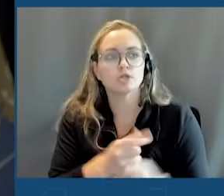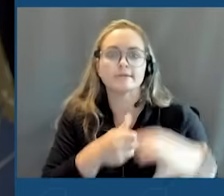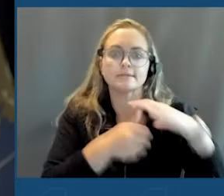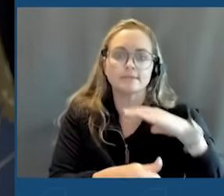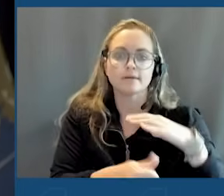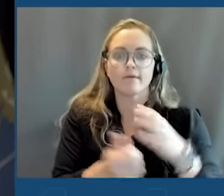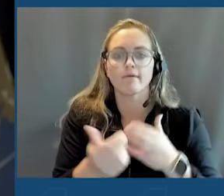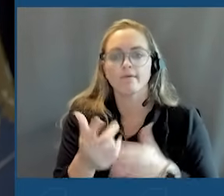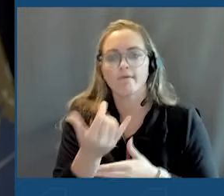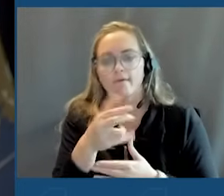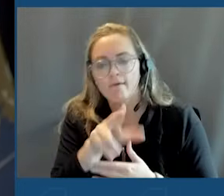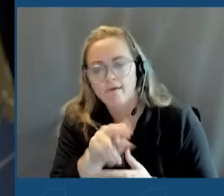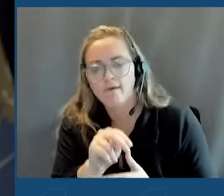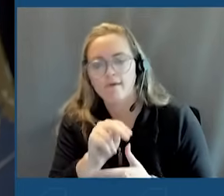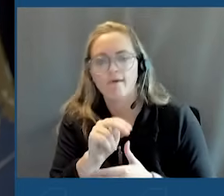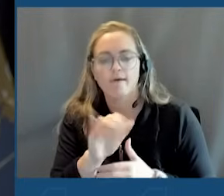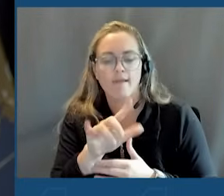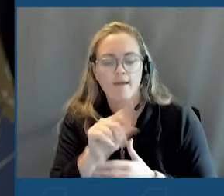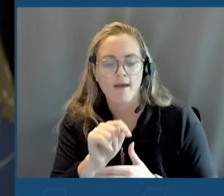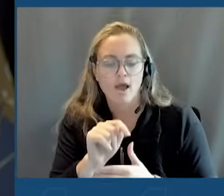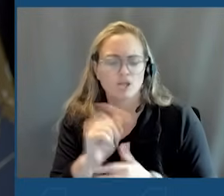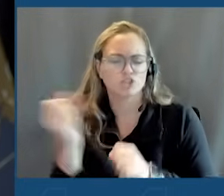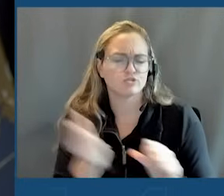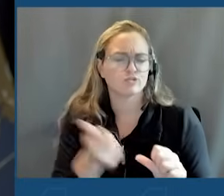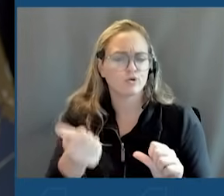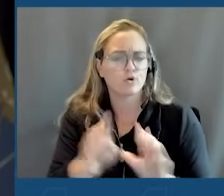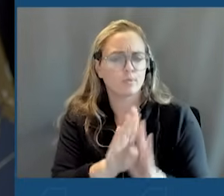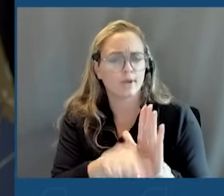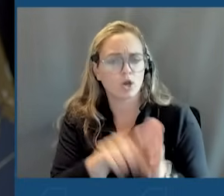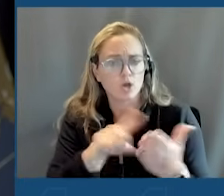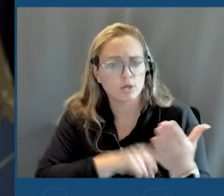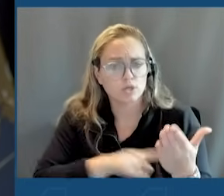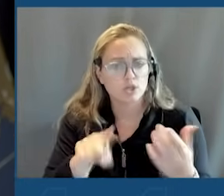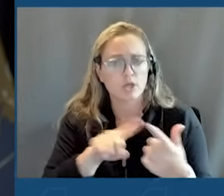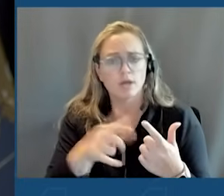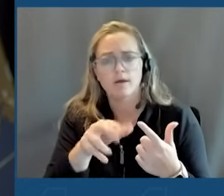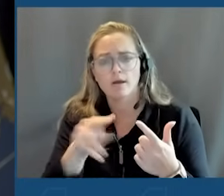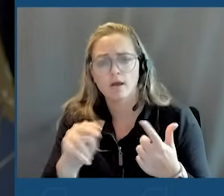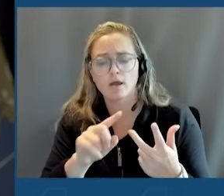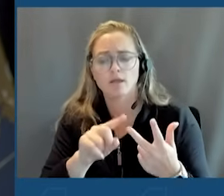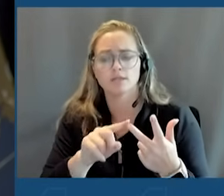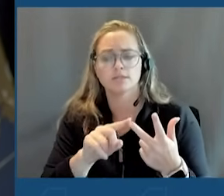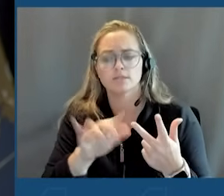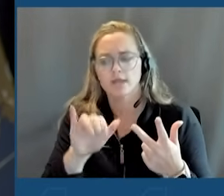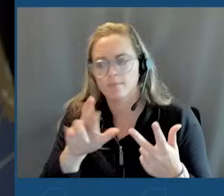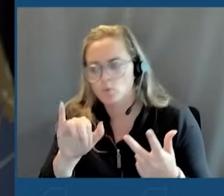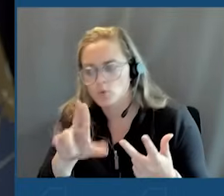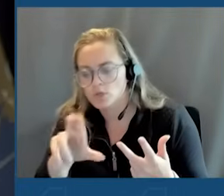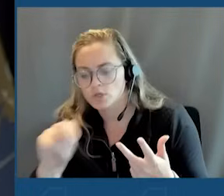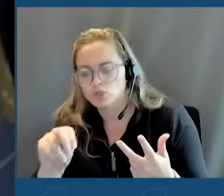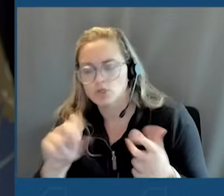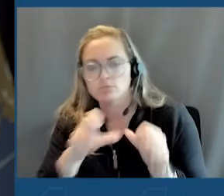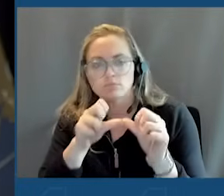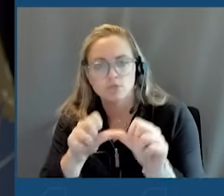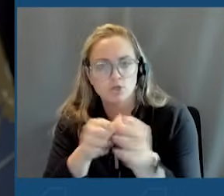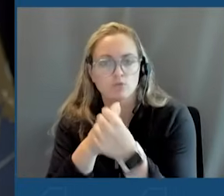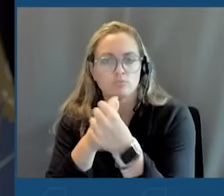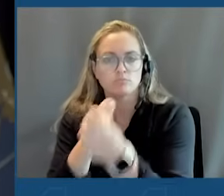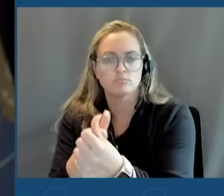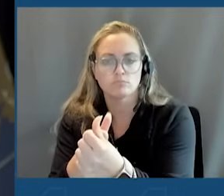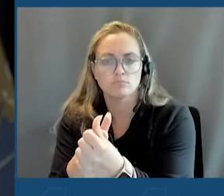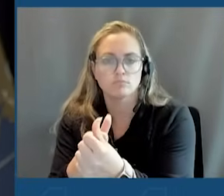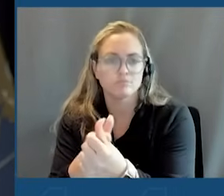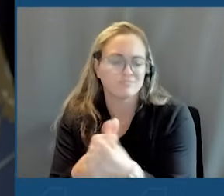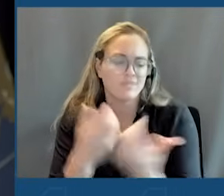improvements related to stronger background checks for guns and ammunition will remain on track. There was an effort